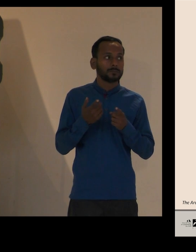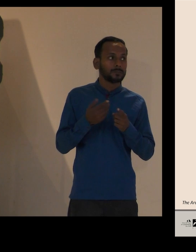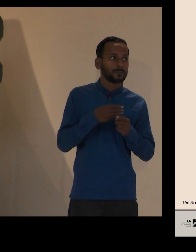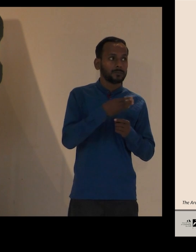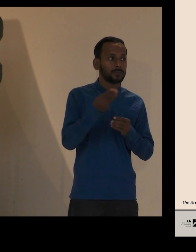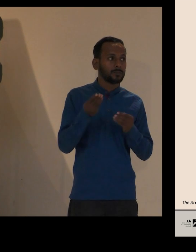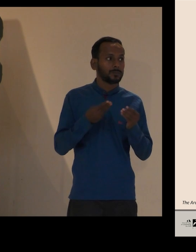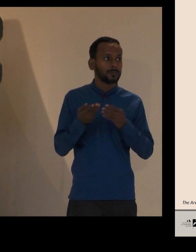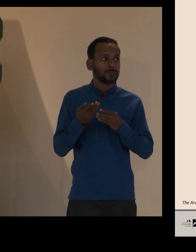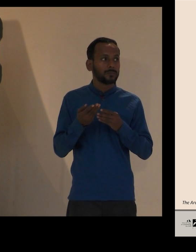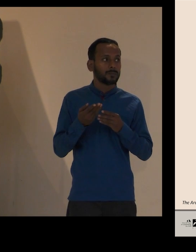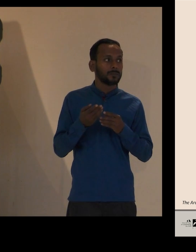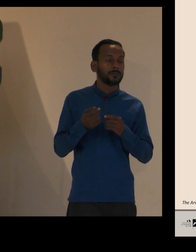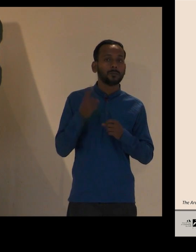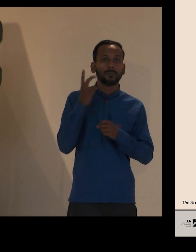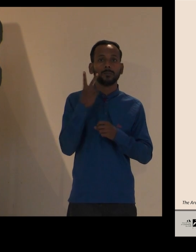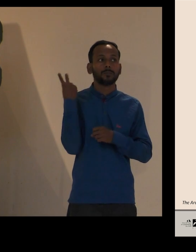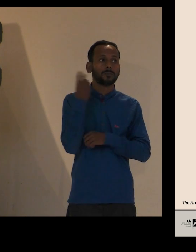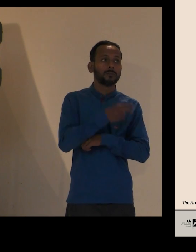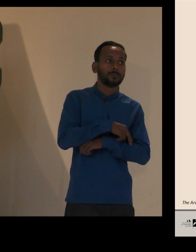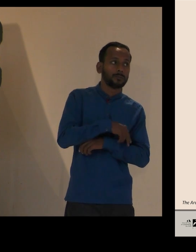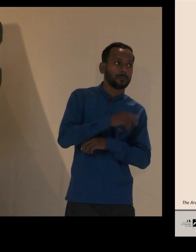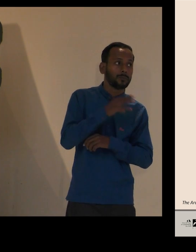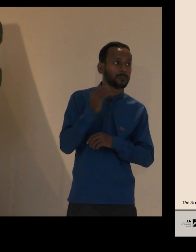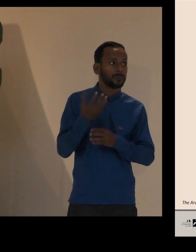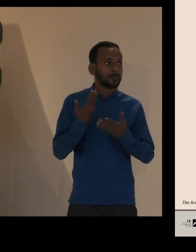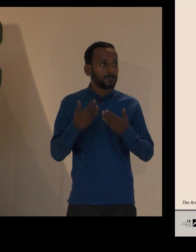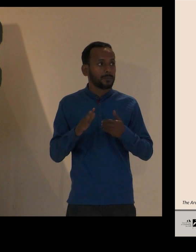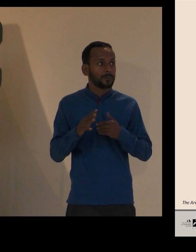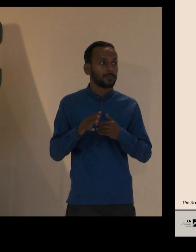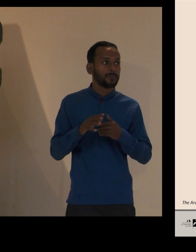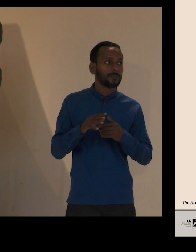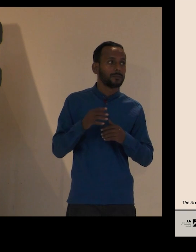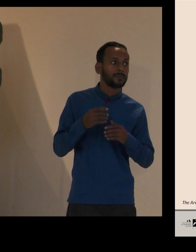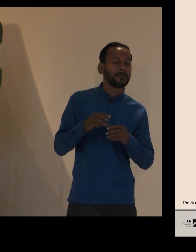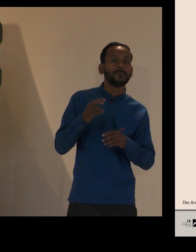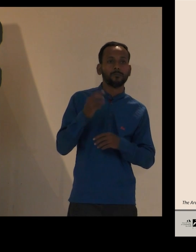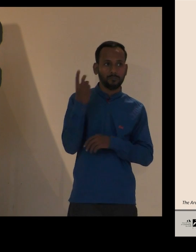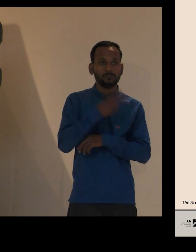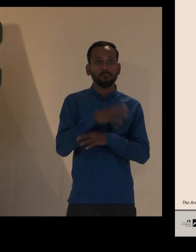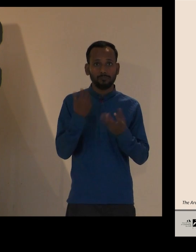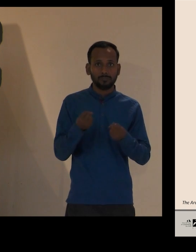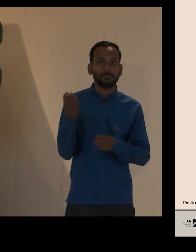really lovely rolling 2 days, and it should go on for two more days, 3 more days.